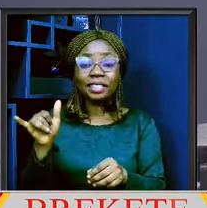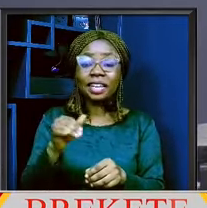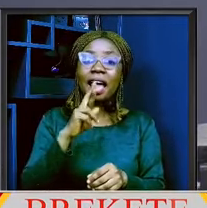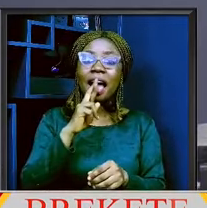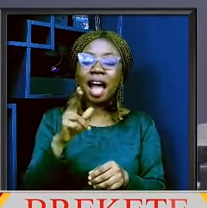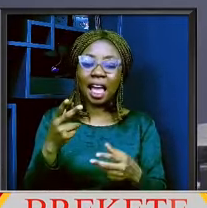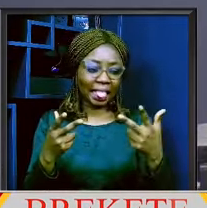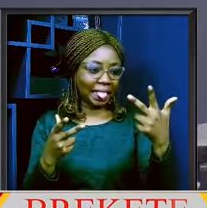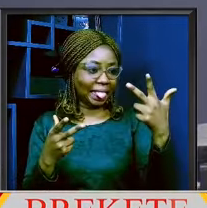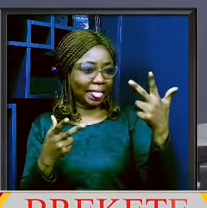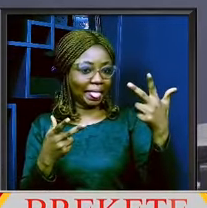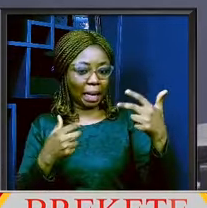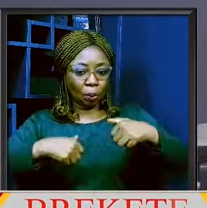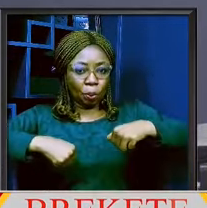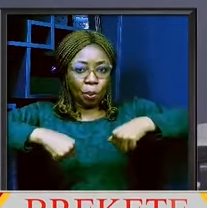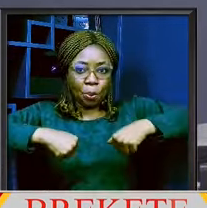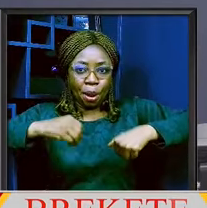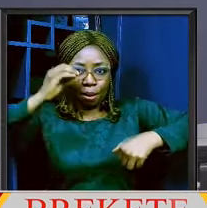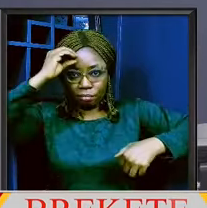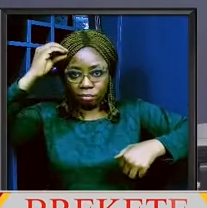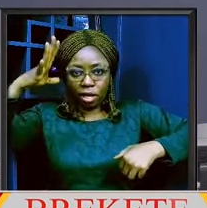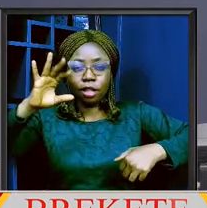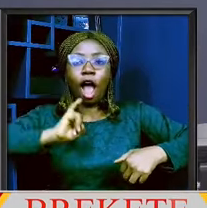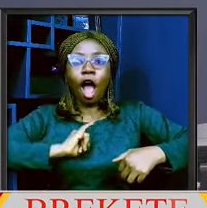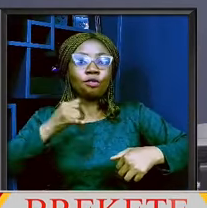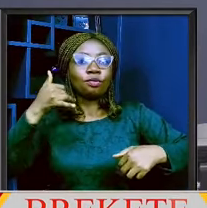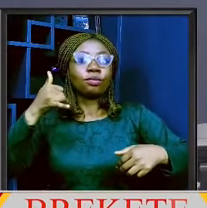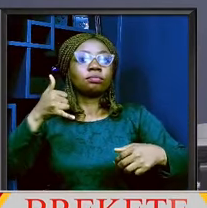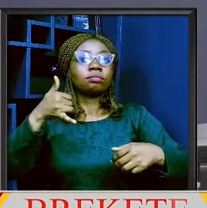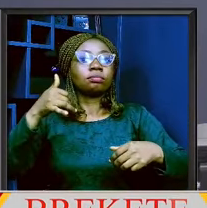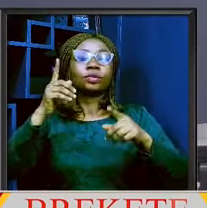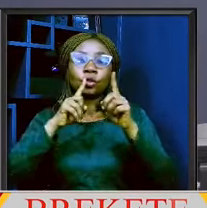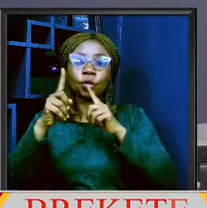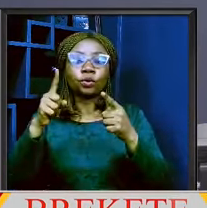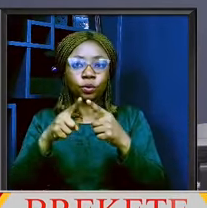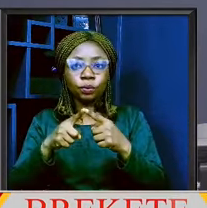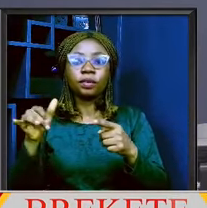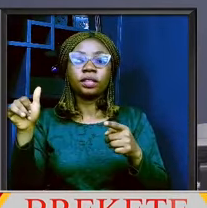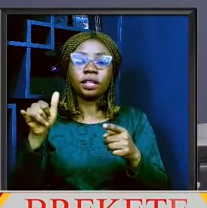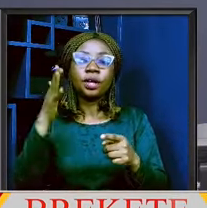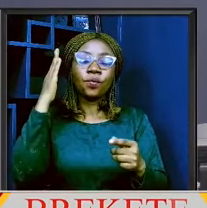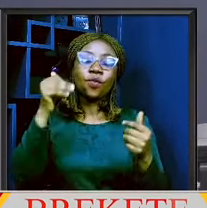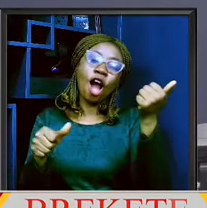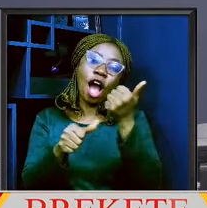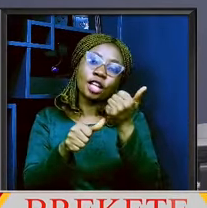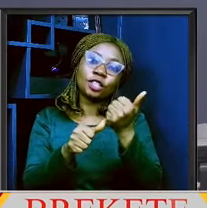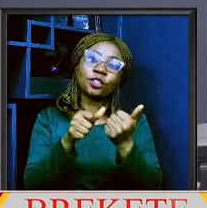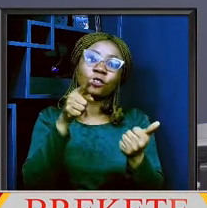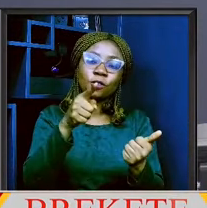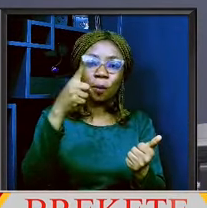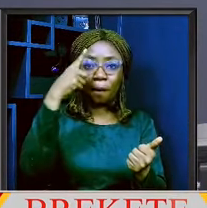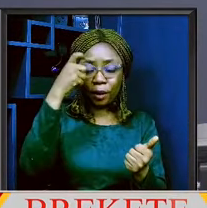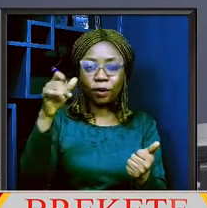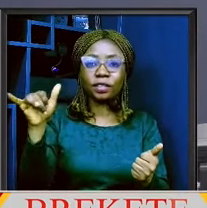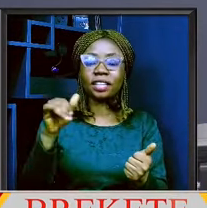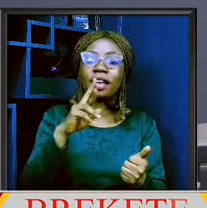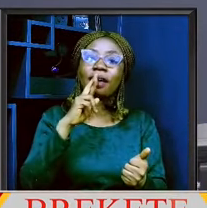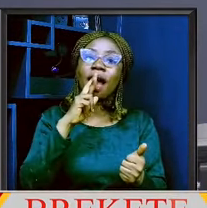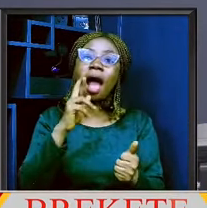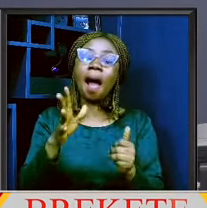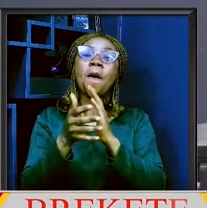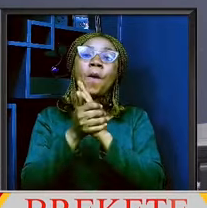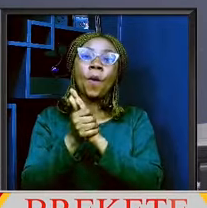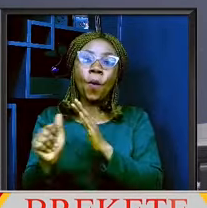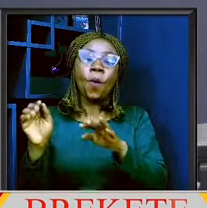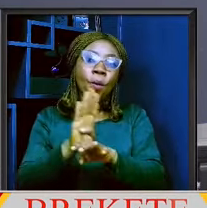are three big men I'm going to talk to. Thank you, sir. They are going to assist you because they are entrepreneurs. Yes, sir. No be